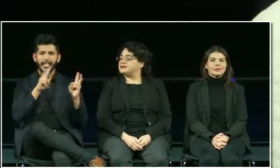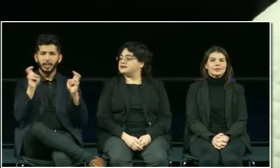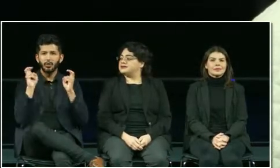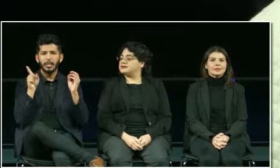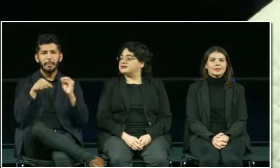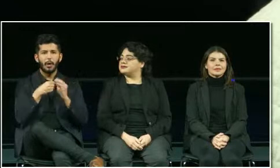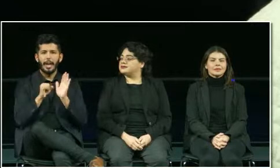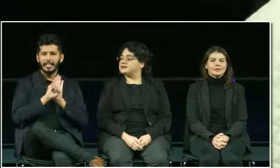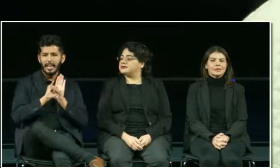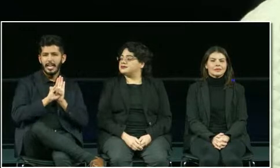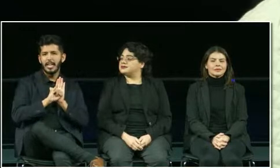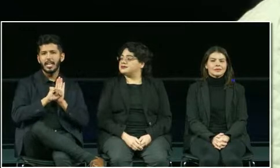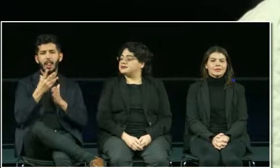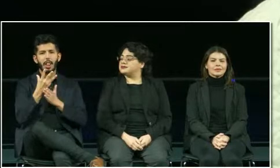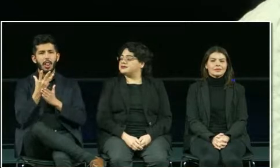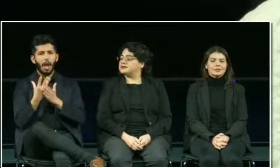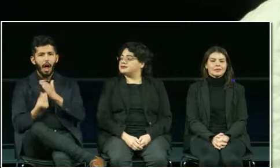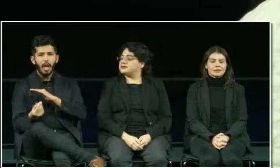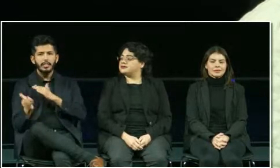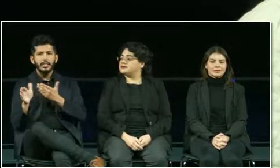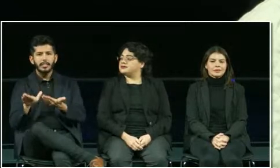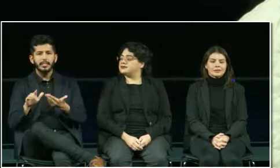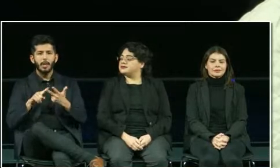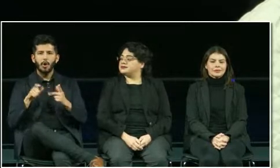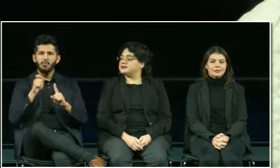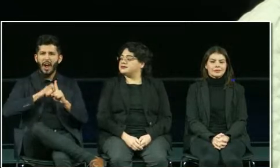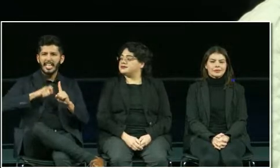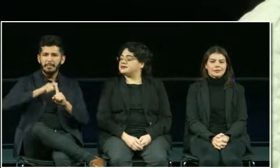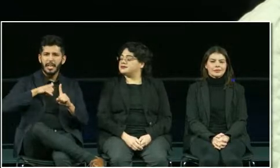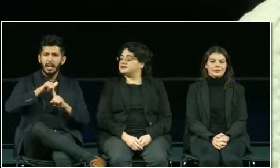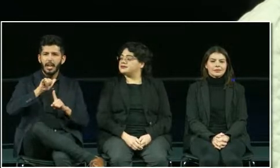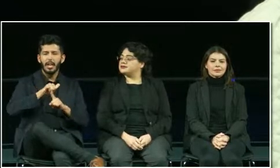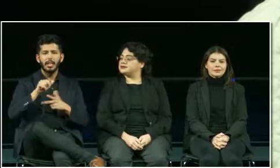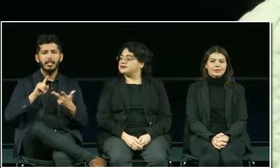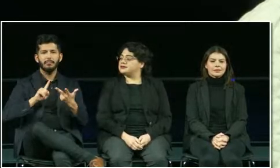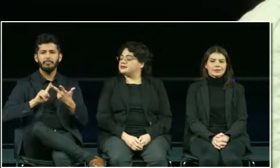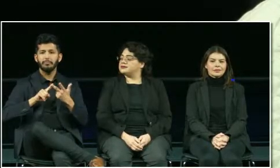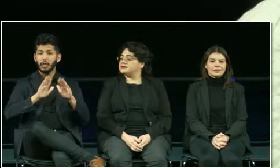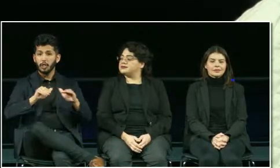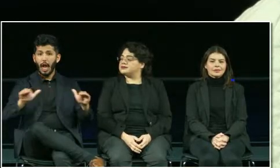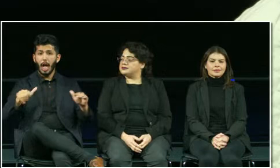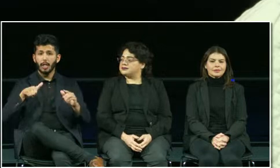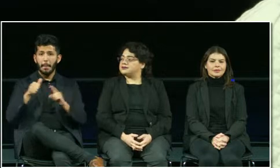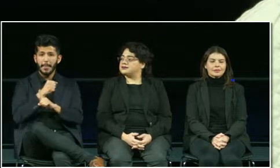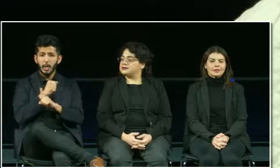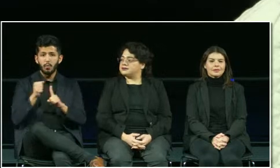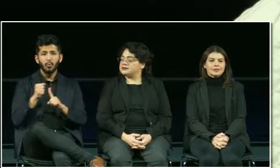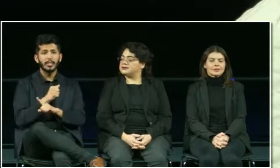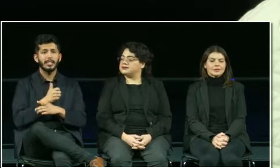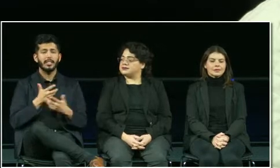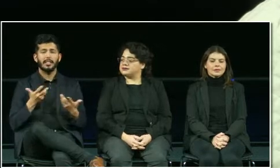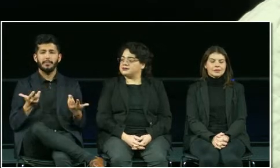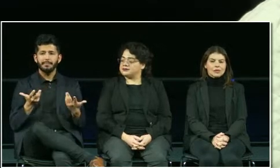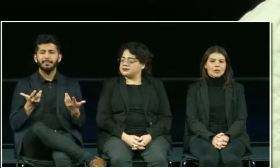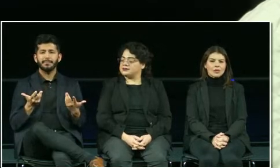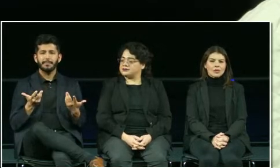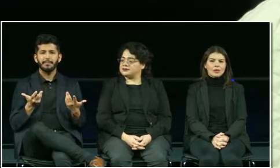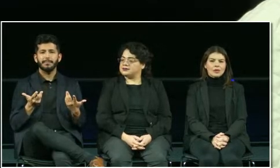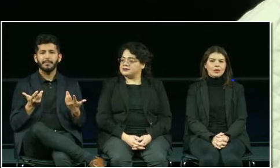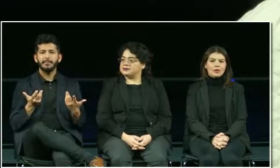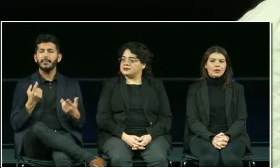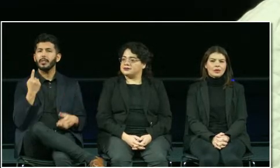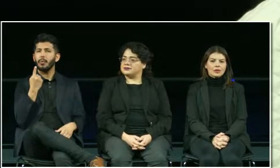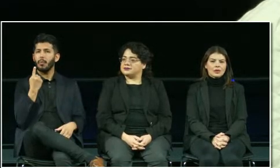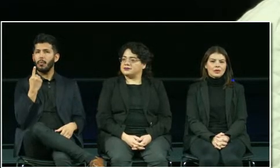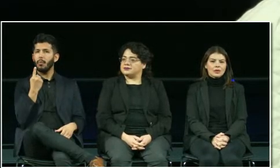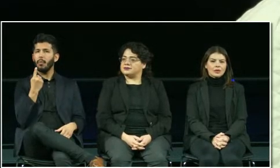identity, loss, harassment, child abuse. And one of the things I'd love to